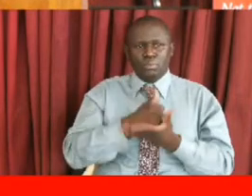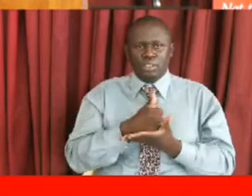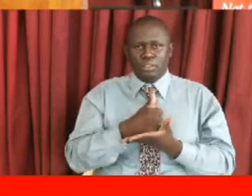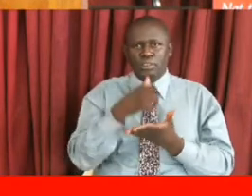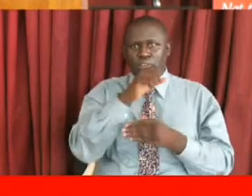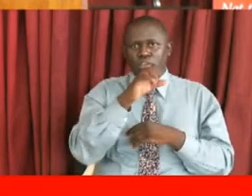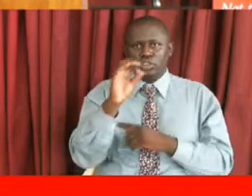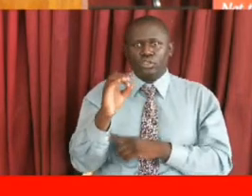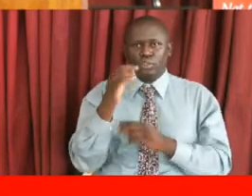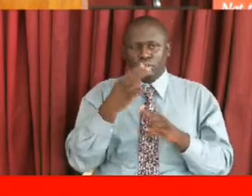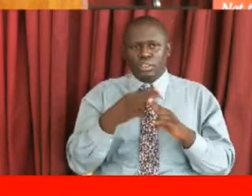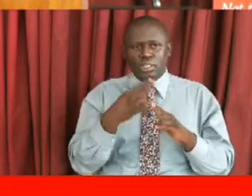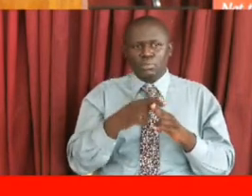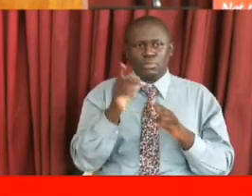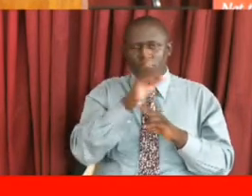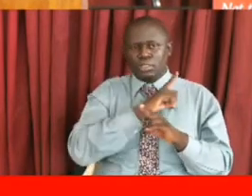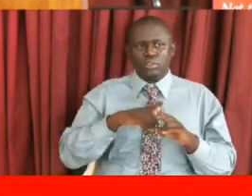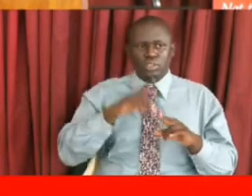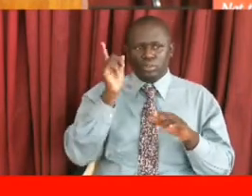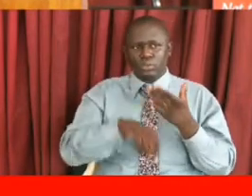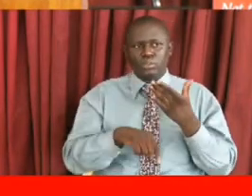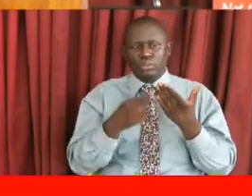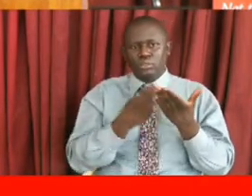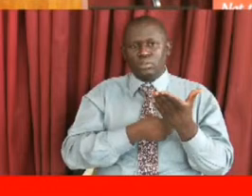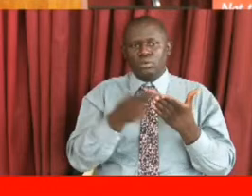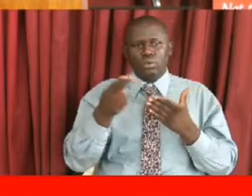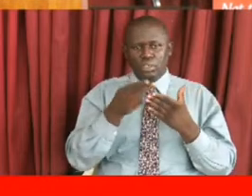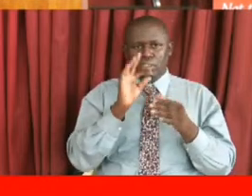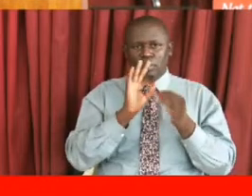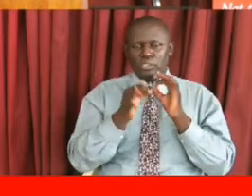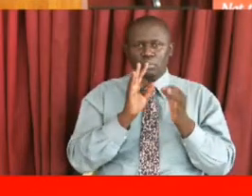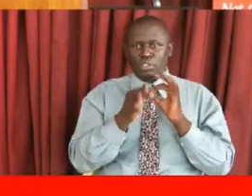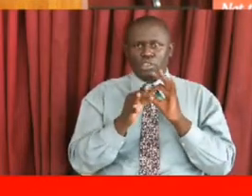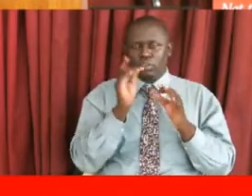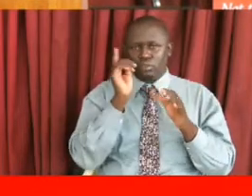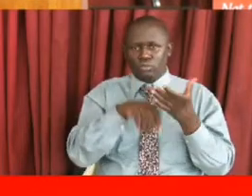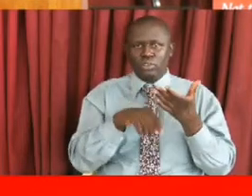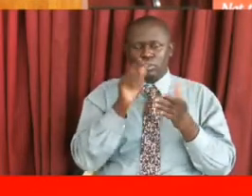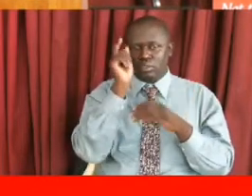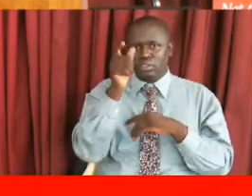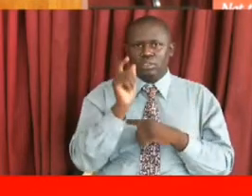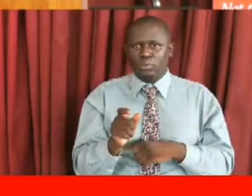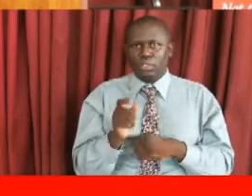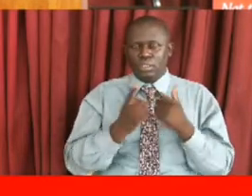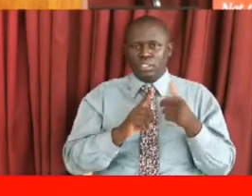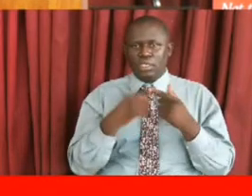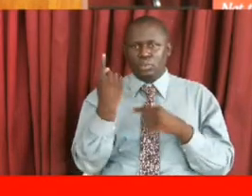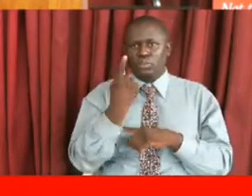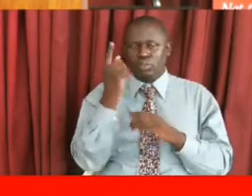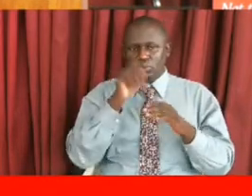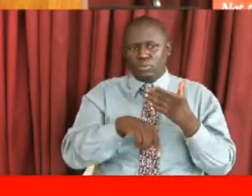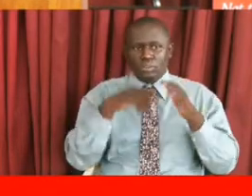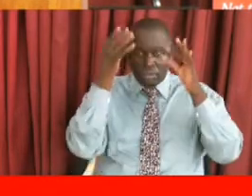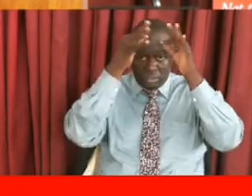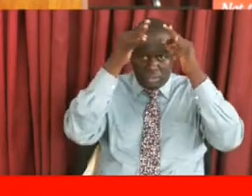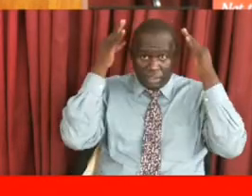the Lord is the Divine interpretation of the word then only the